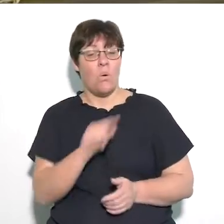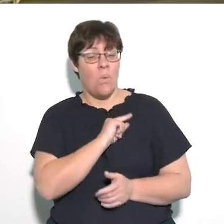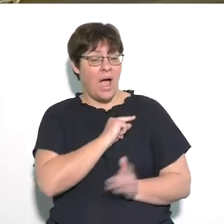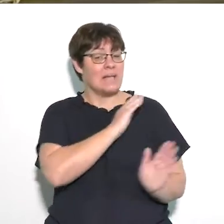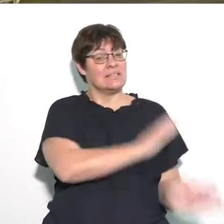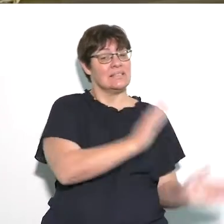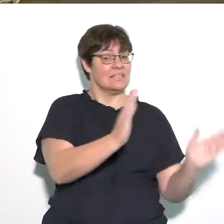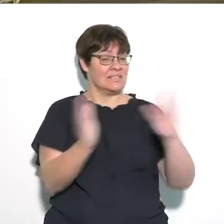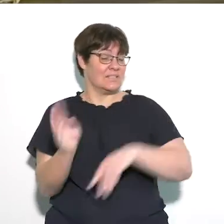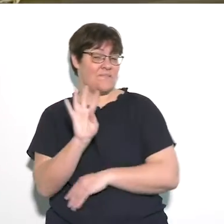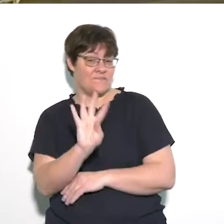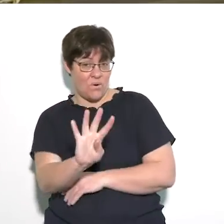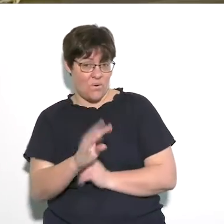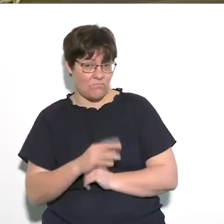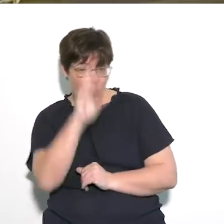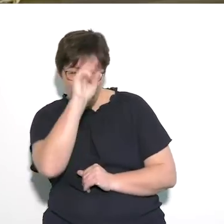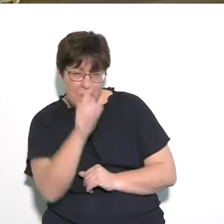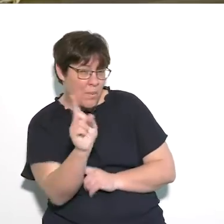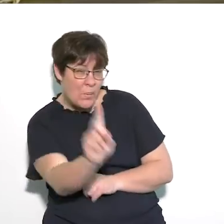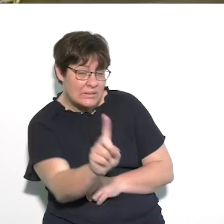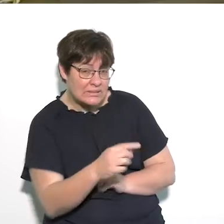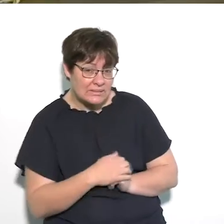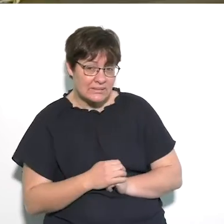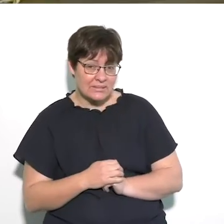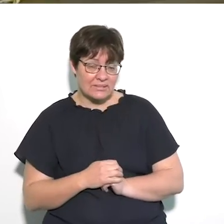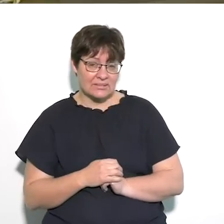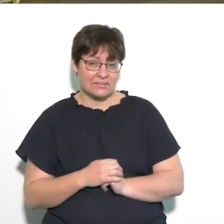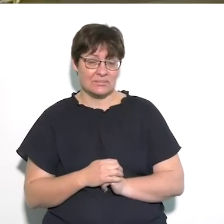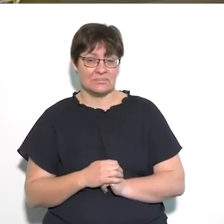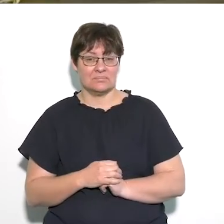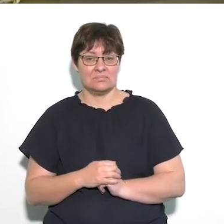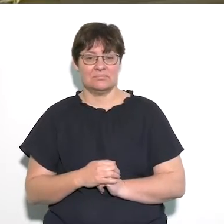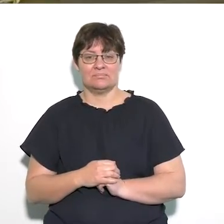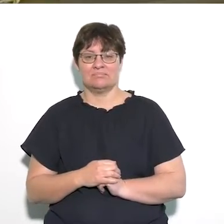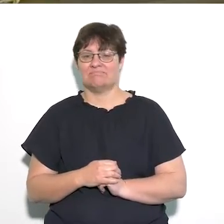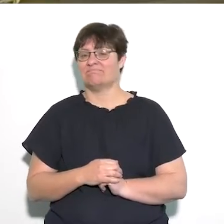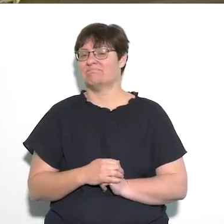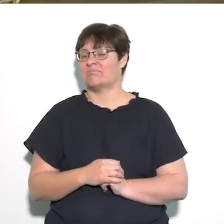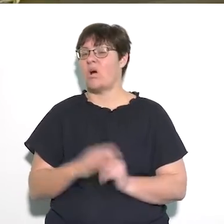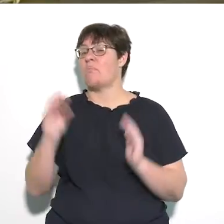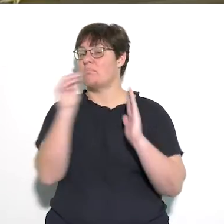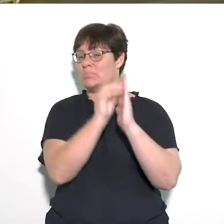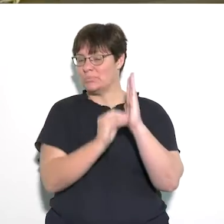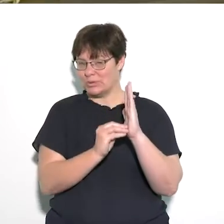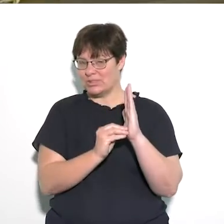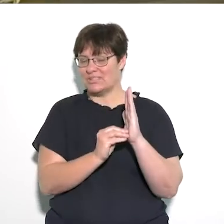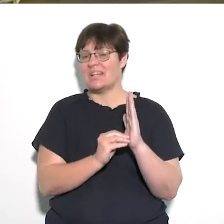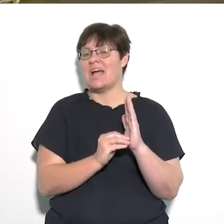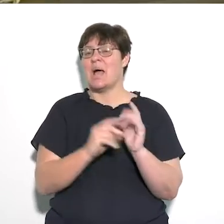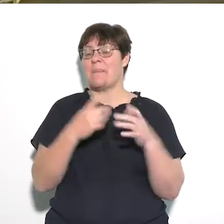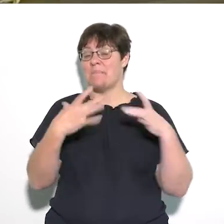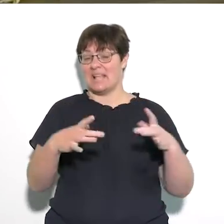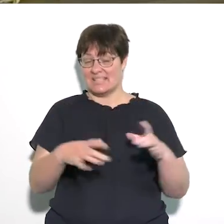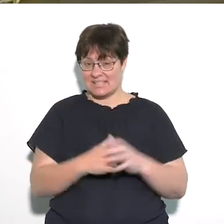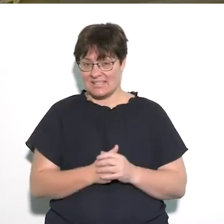because there are 4 seasons. Can you remember what those seasons are? And we're going to write them on the inside of our